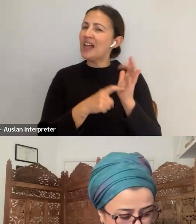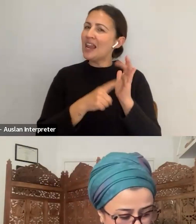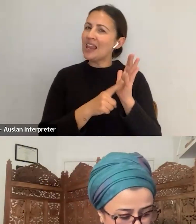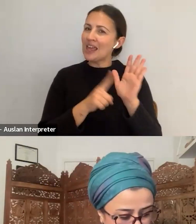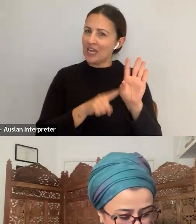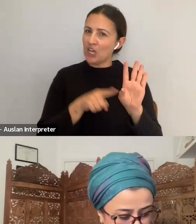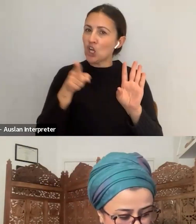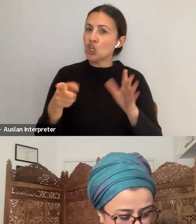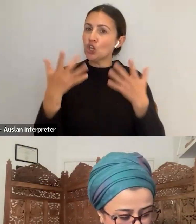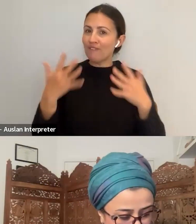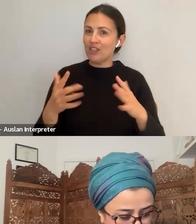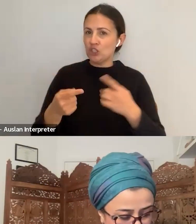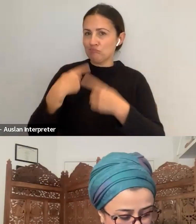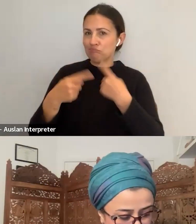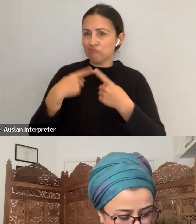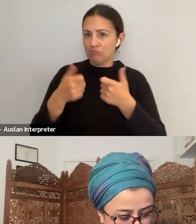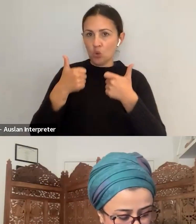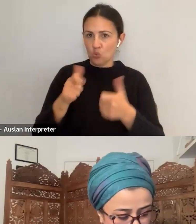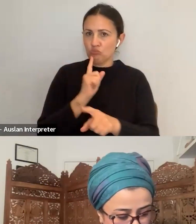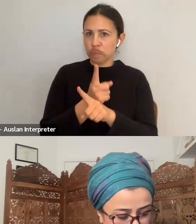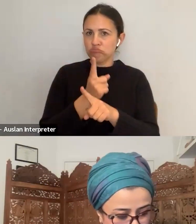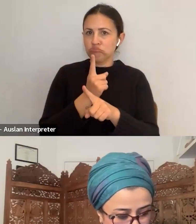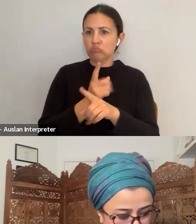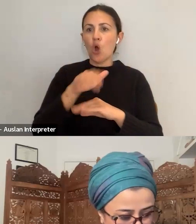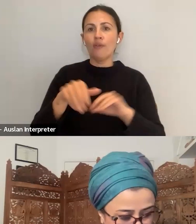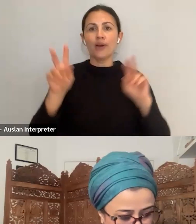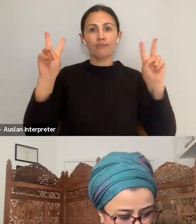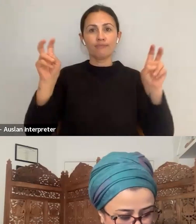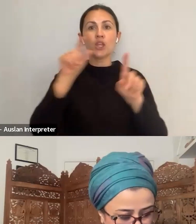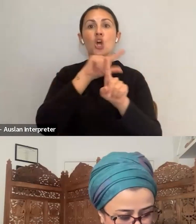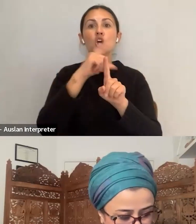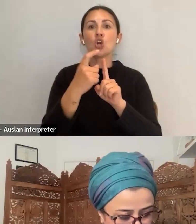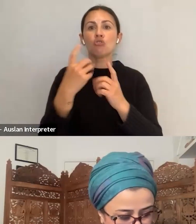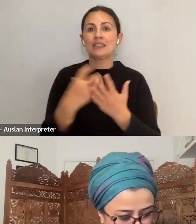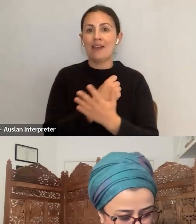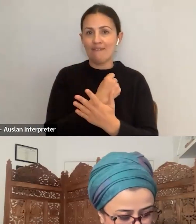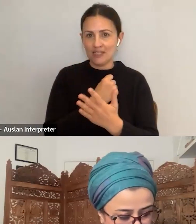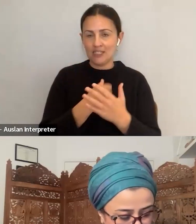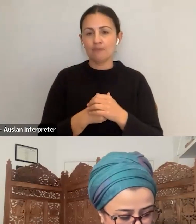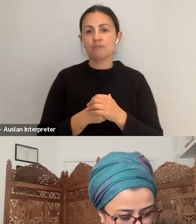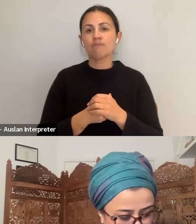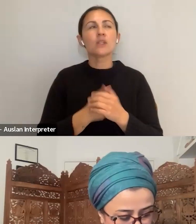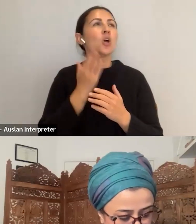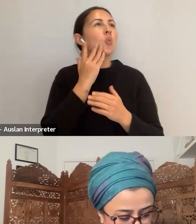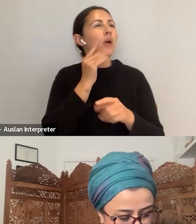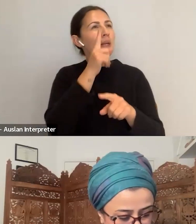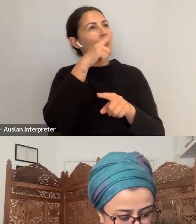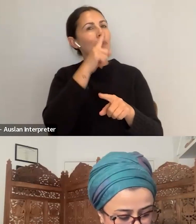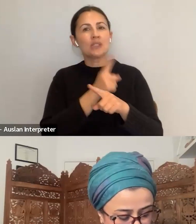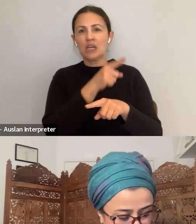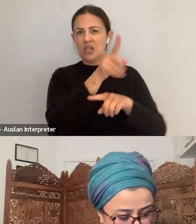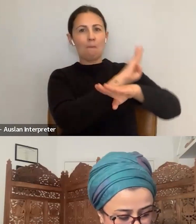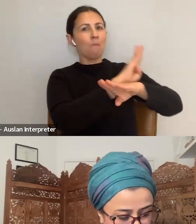fantastic education on what cultural safety is. When people talk about culturally unsafe